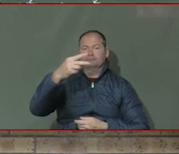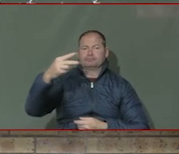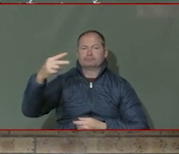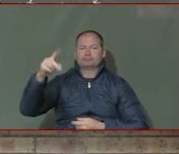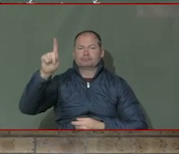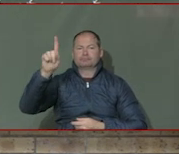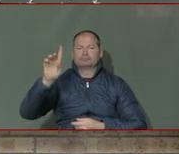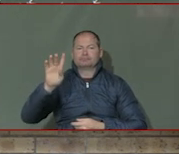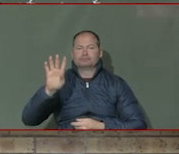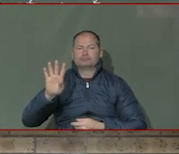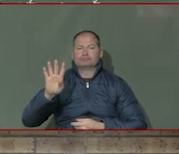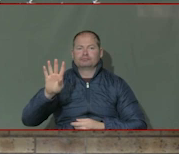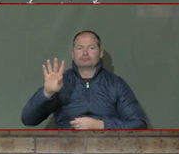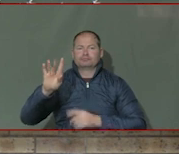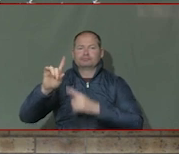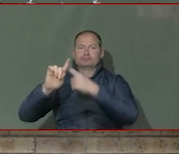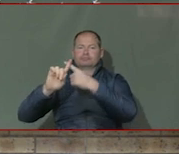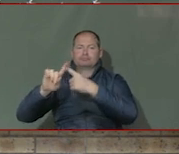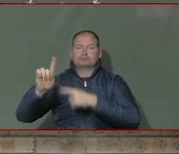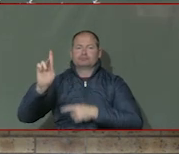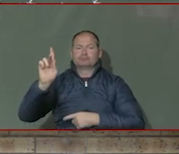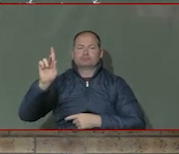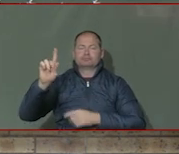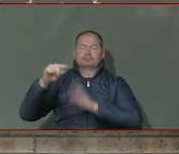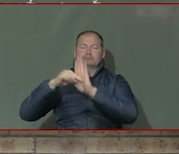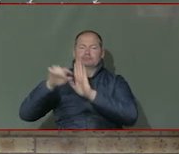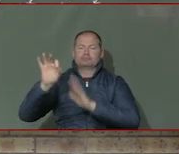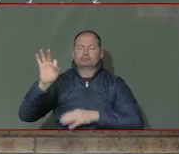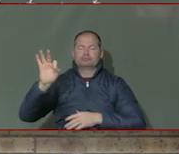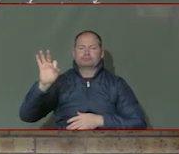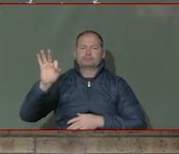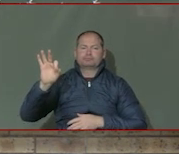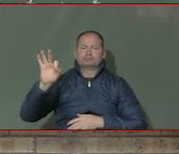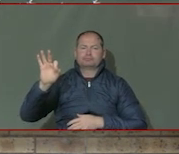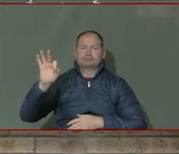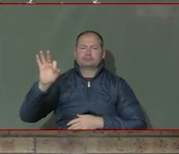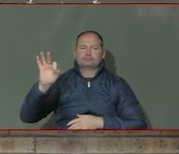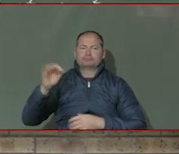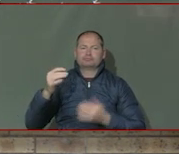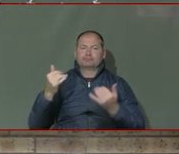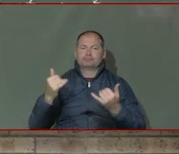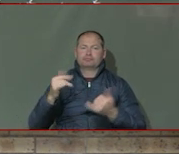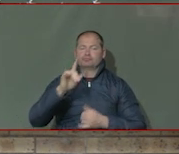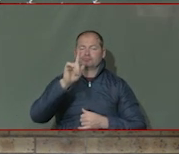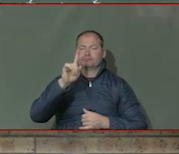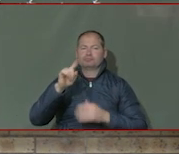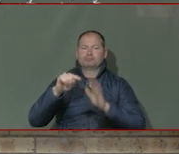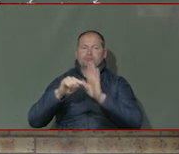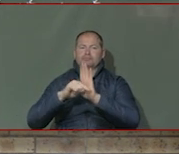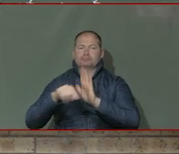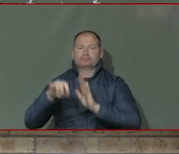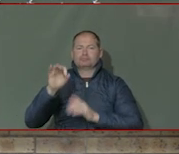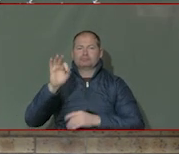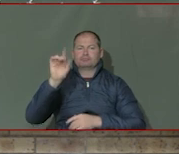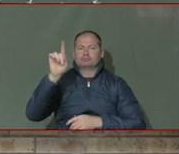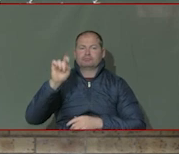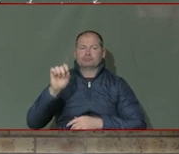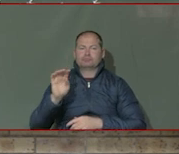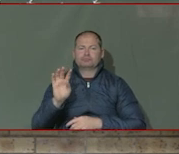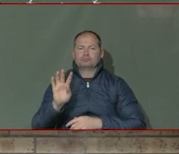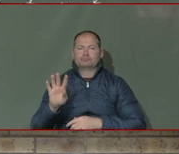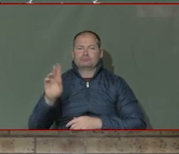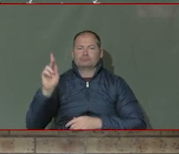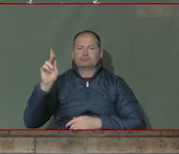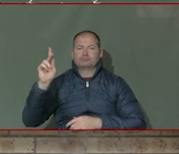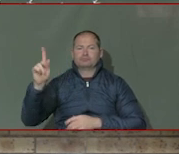quarter times k minus 3. So therefore 1k minus a quarter k is 3 quarters k is